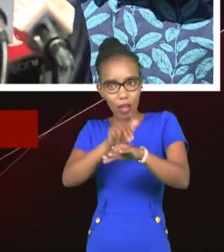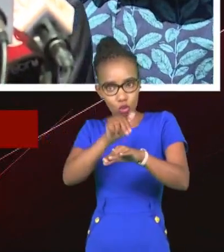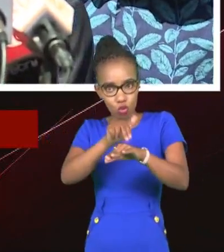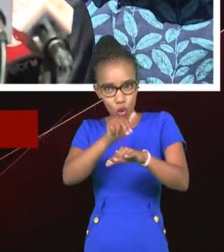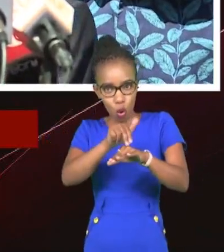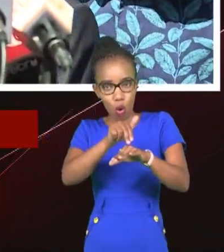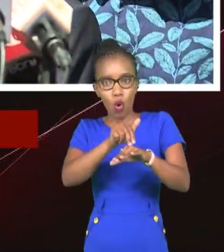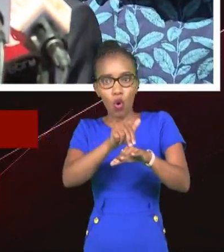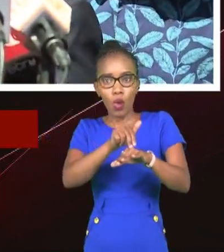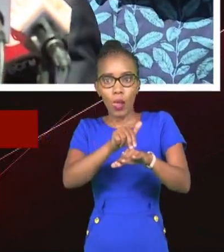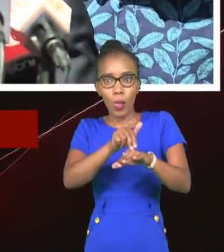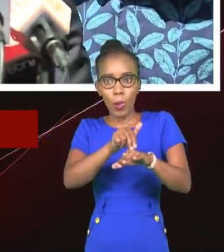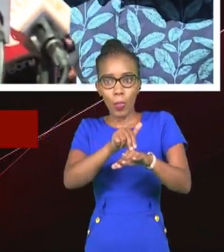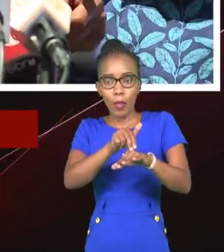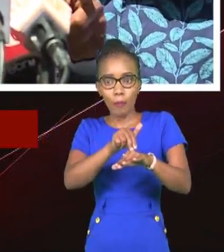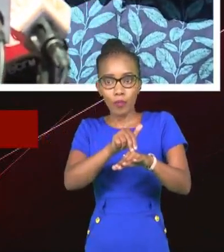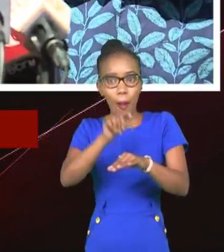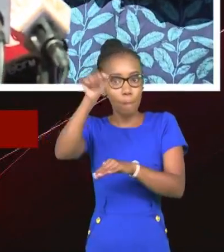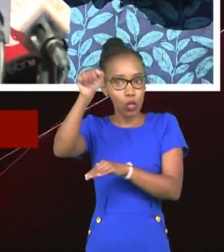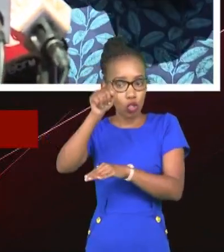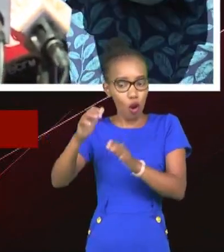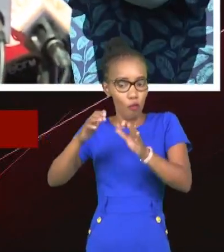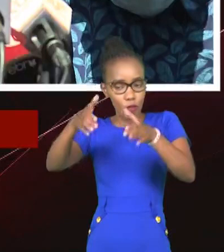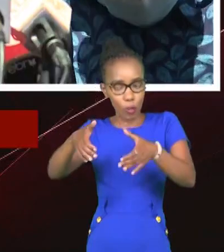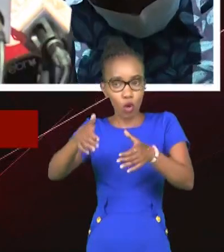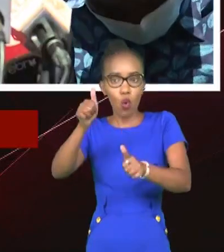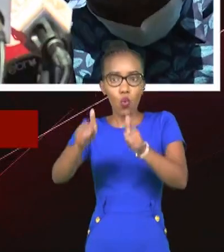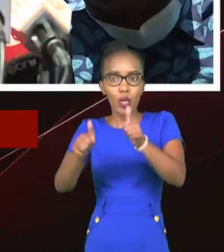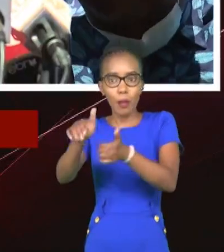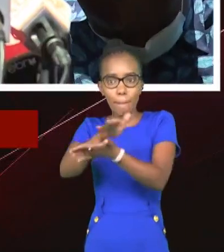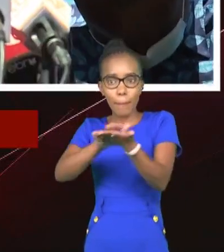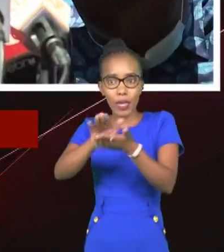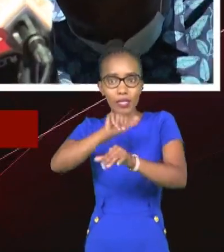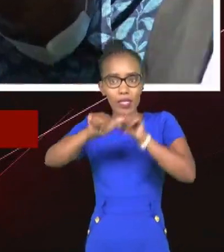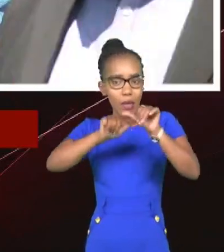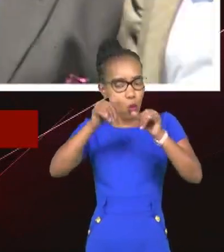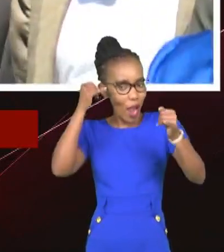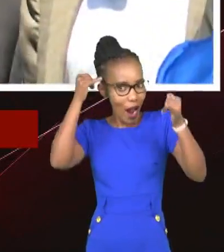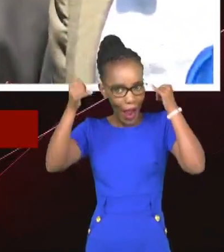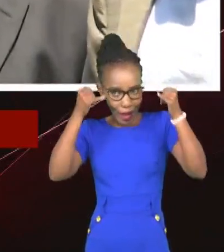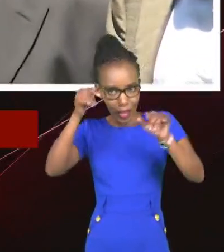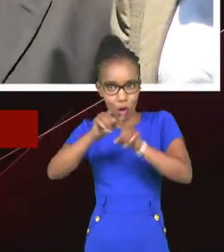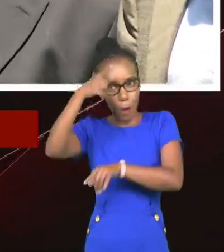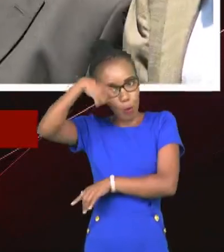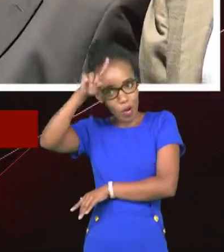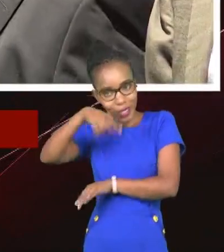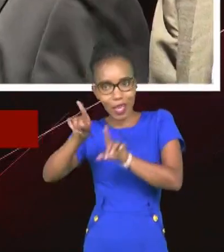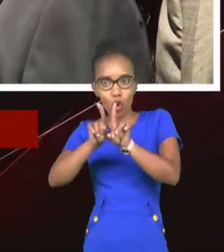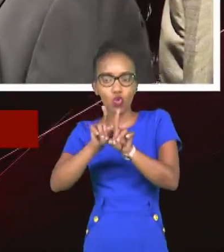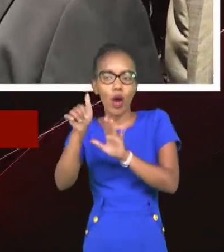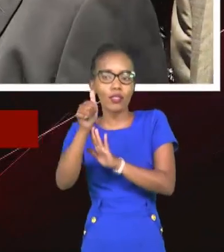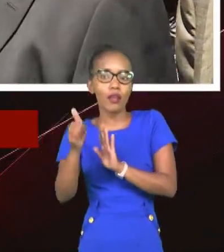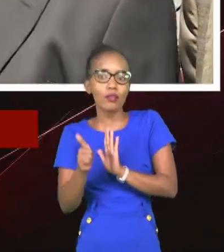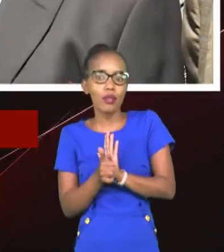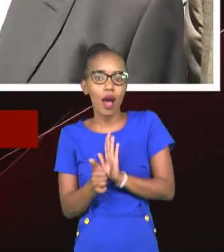and a political formation that is based on ideology and policy and the agendas. What is this?